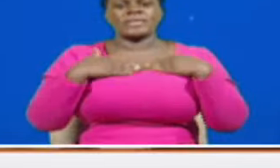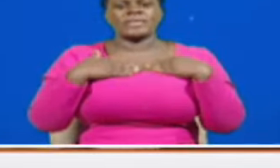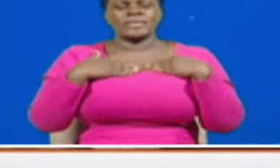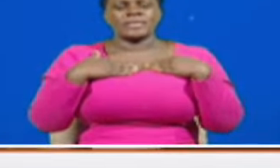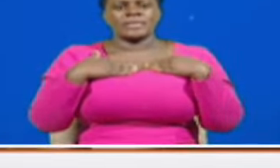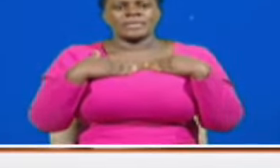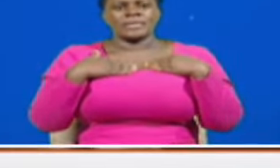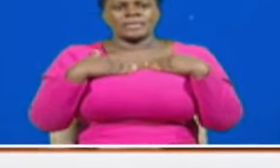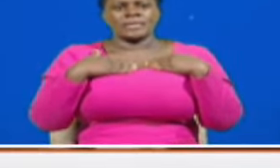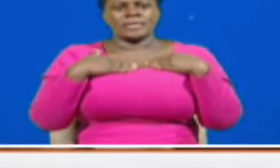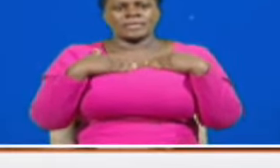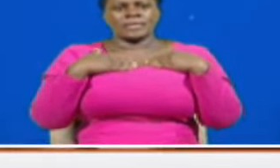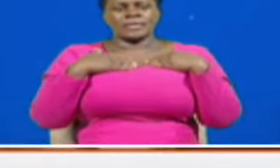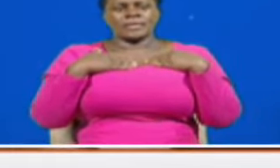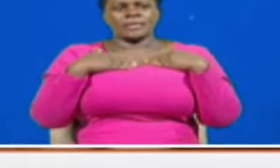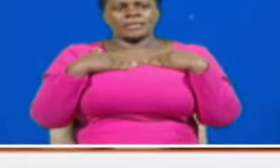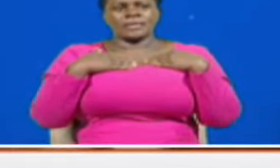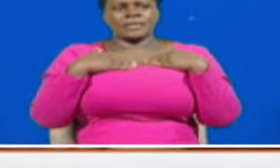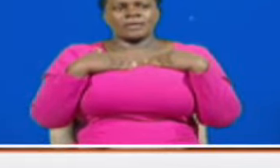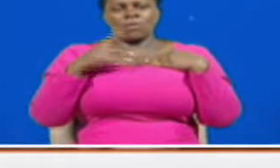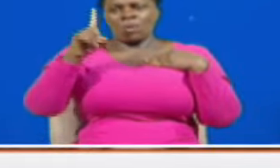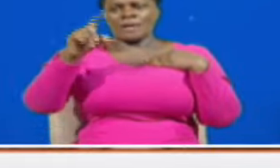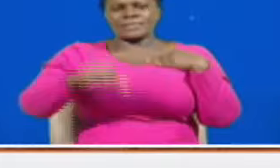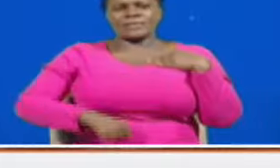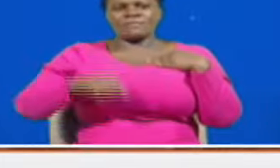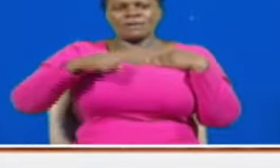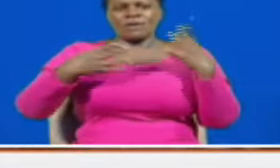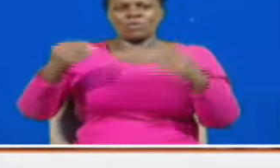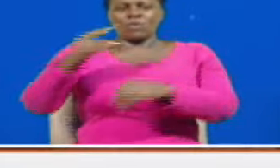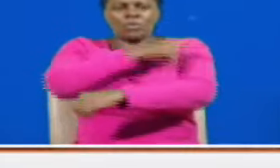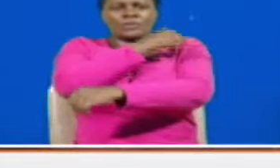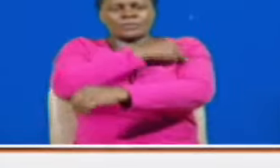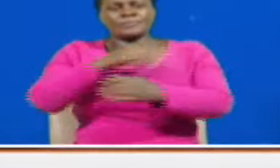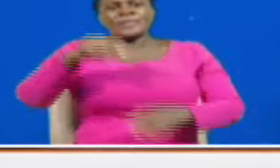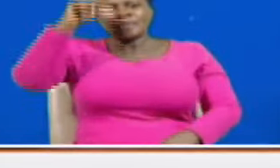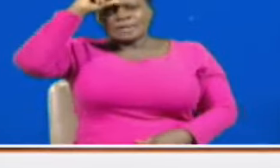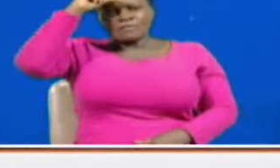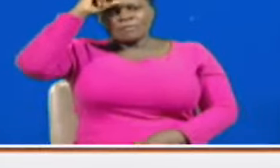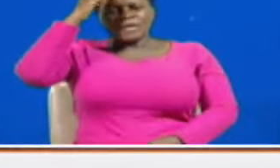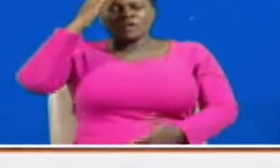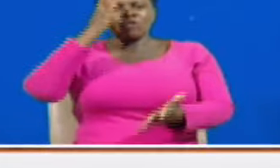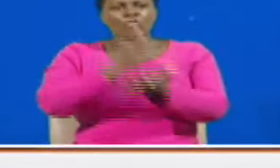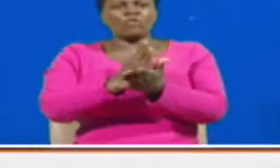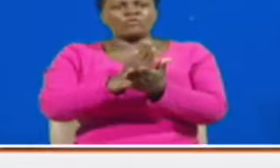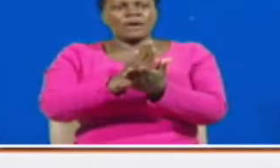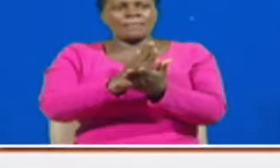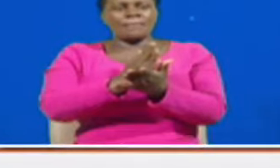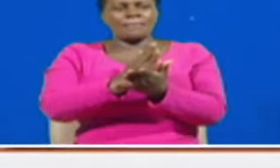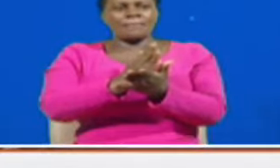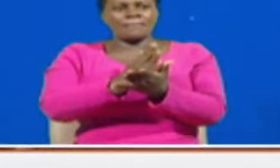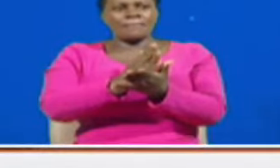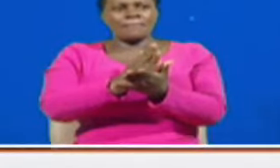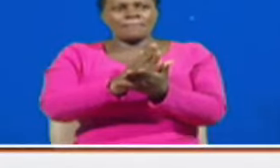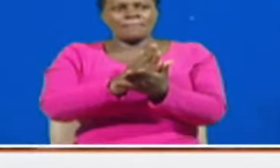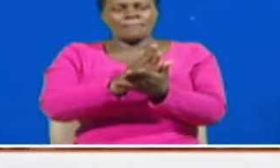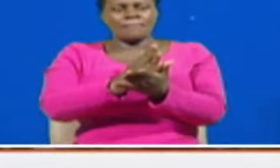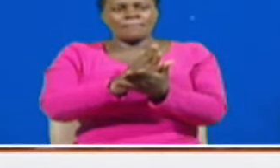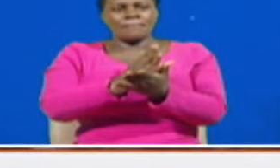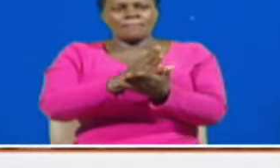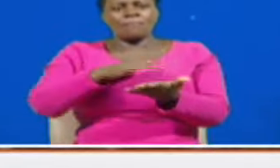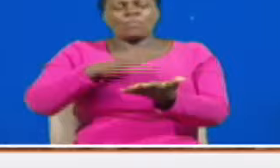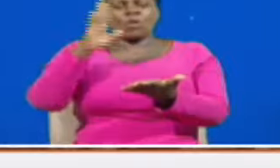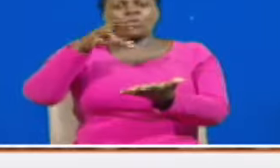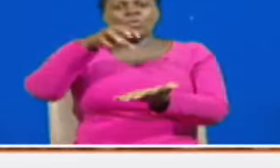seven bodies, and we managed to take one survivor to the hospital. With the government and concerned state agencies being urged to act following the